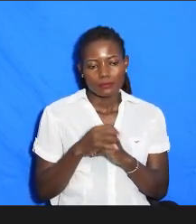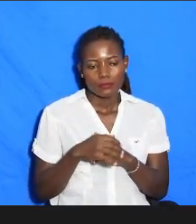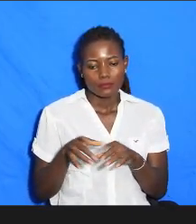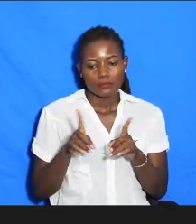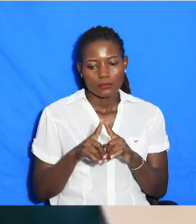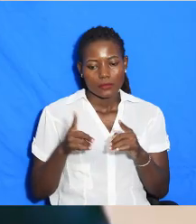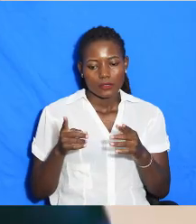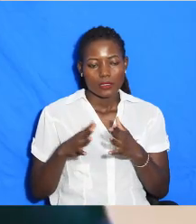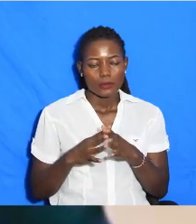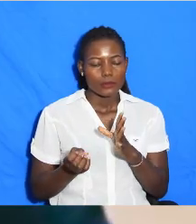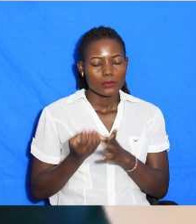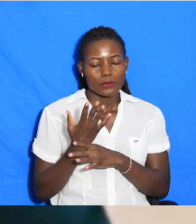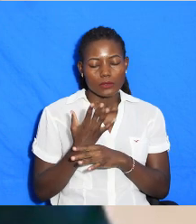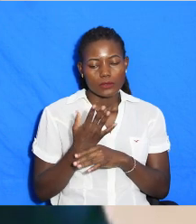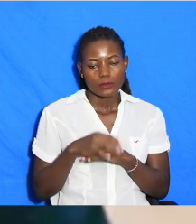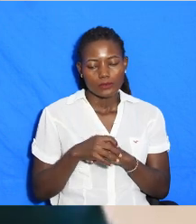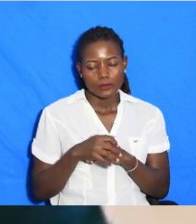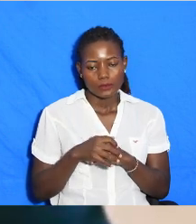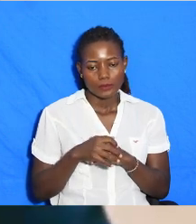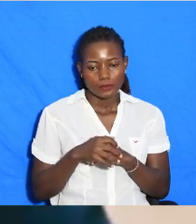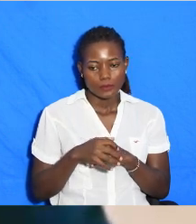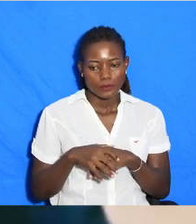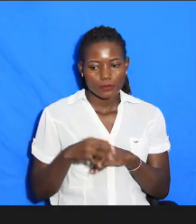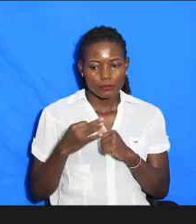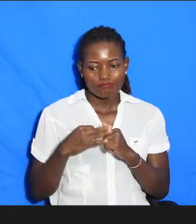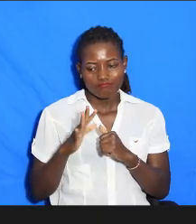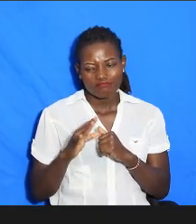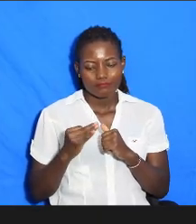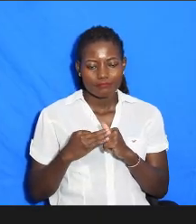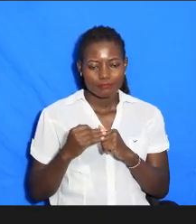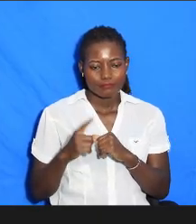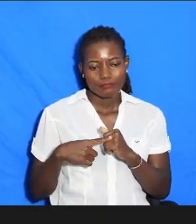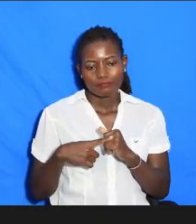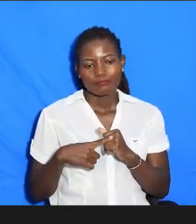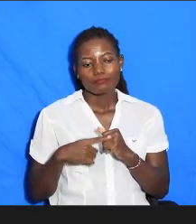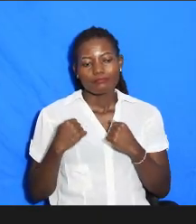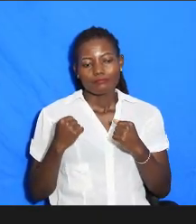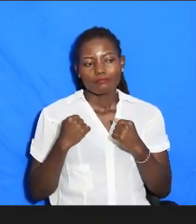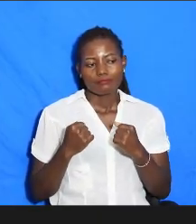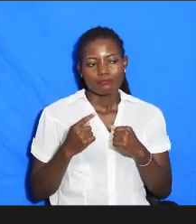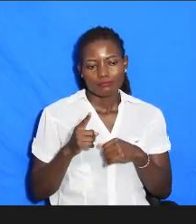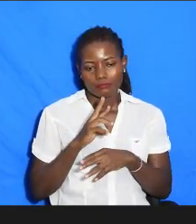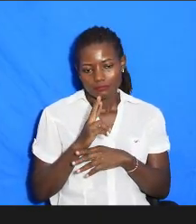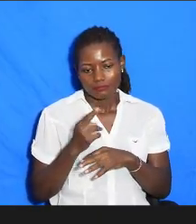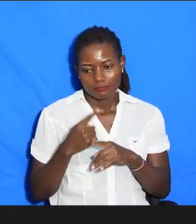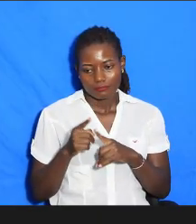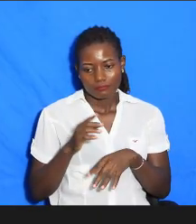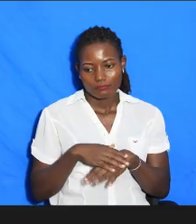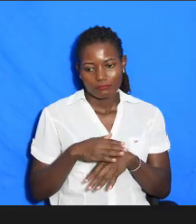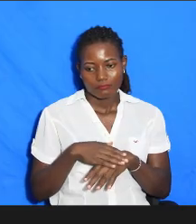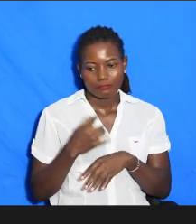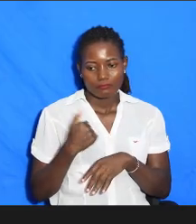growing. Yes, And yes, then yes, it's yes. normally, yeah, it normally plays 85, 86, 85, 86. So the stronger you are. But the good thing is we are not